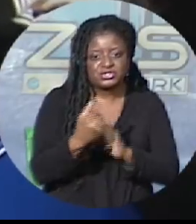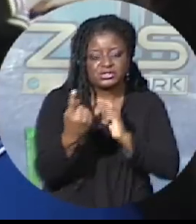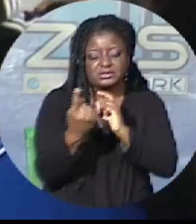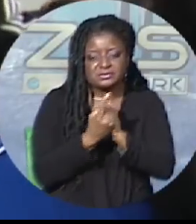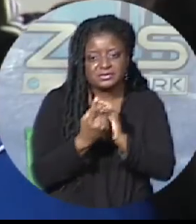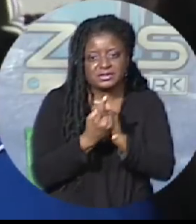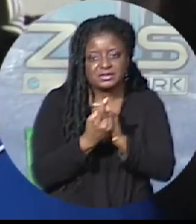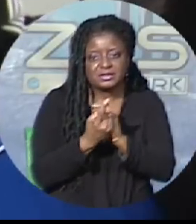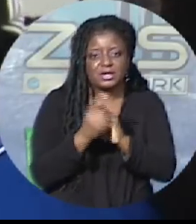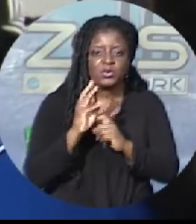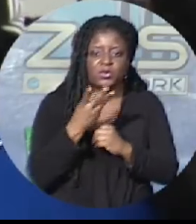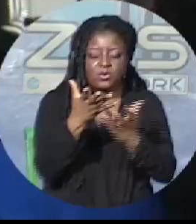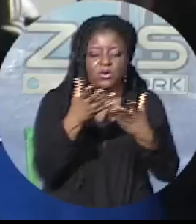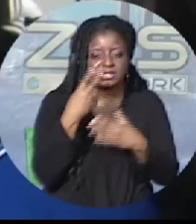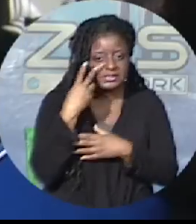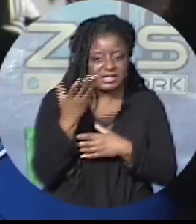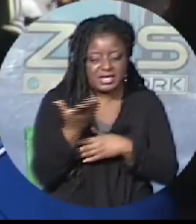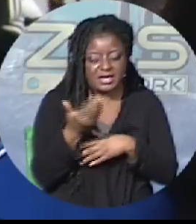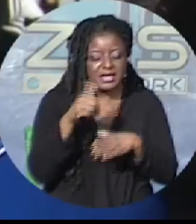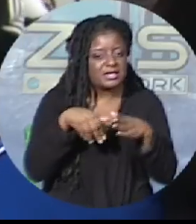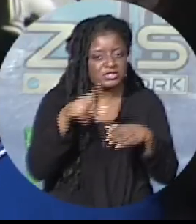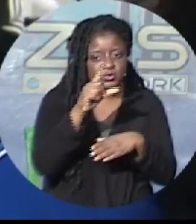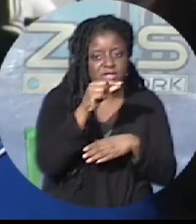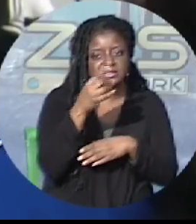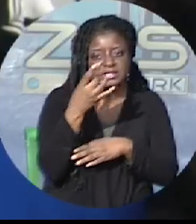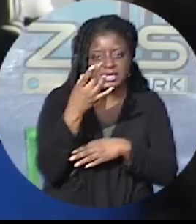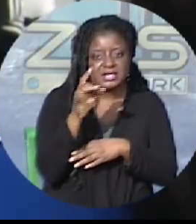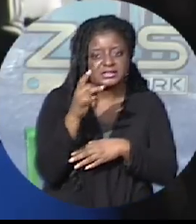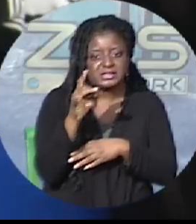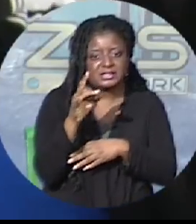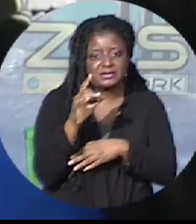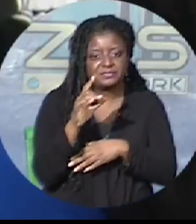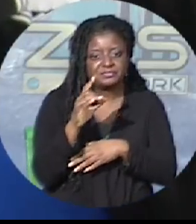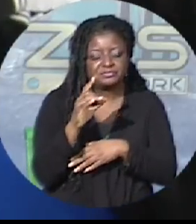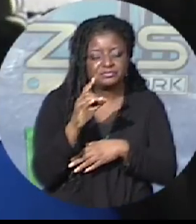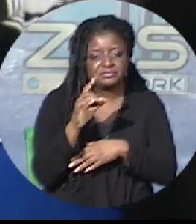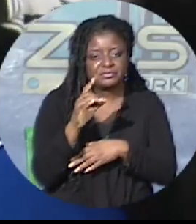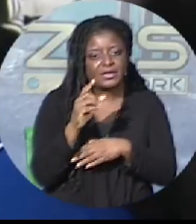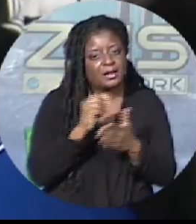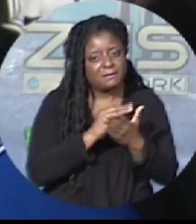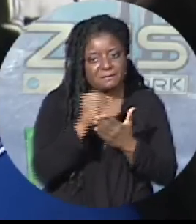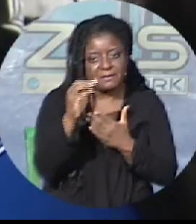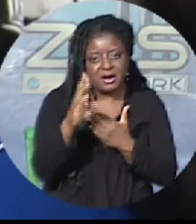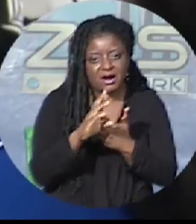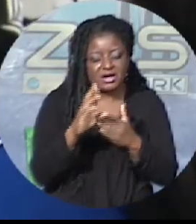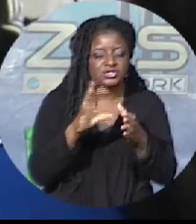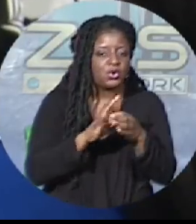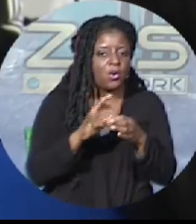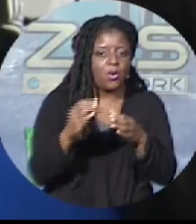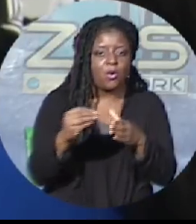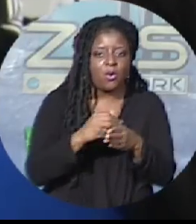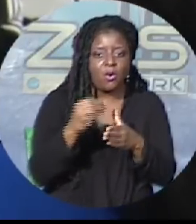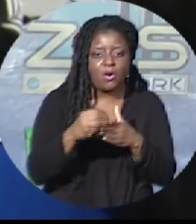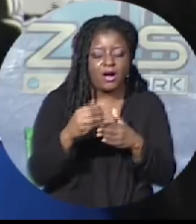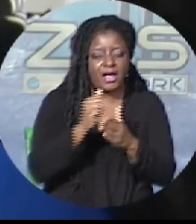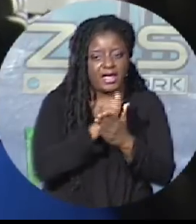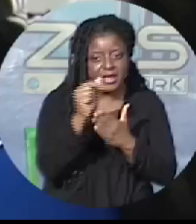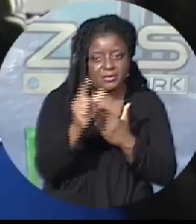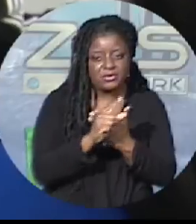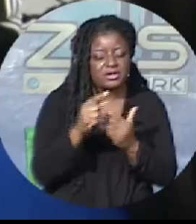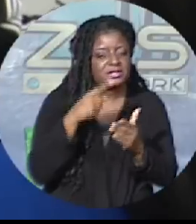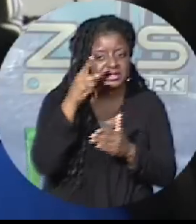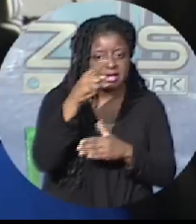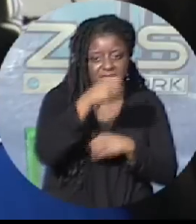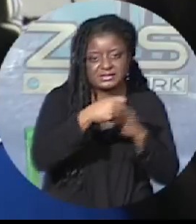started to talk to some universities about that. And so as early as March or April of next year, we're hoping to host a